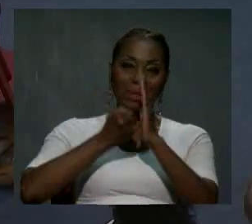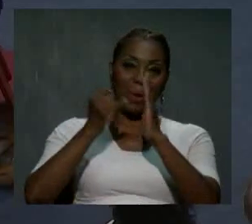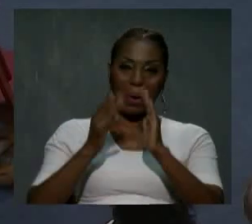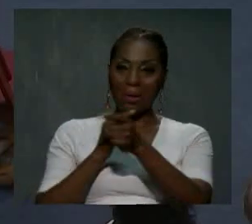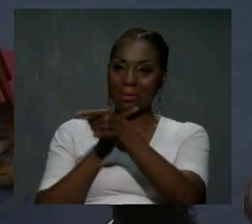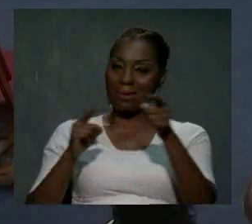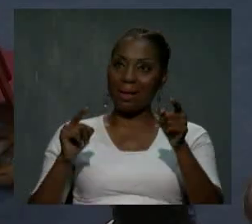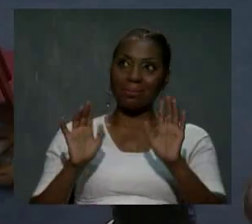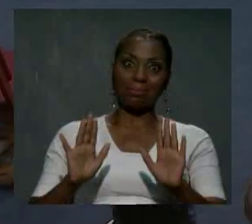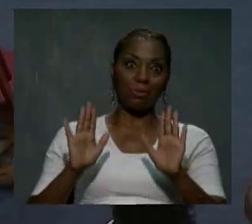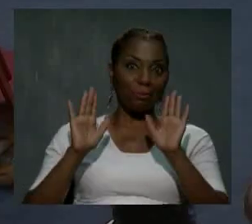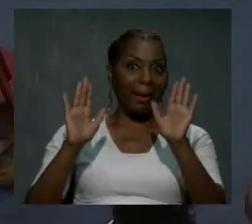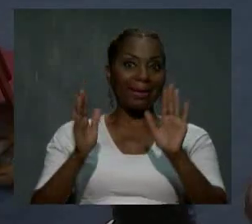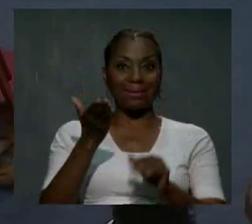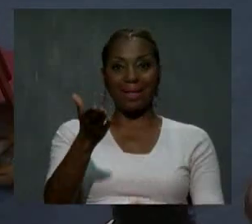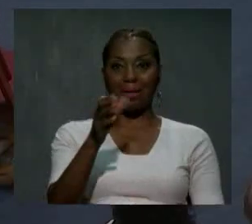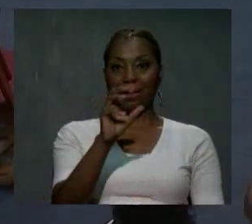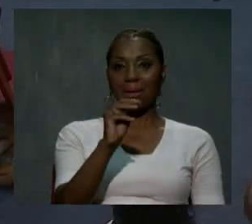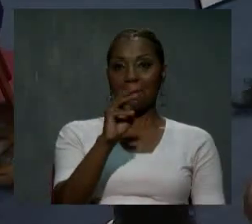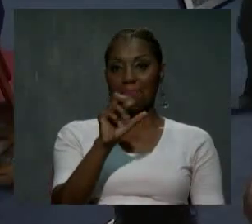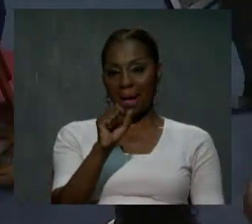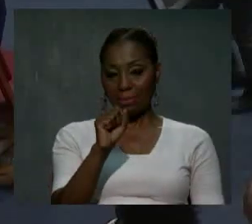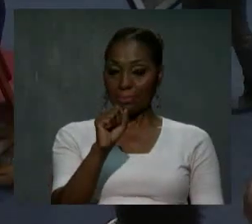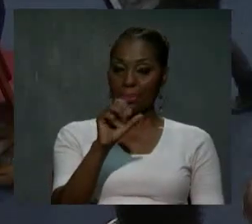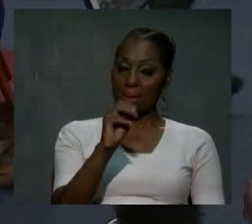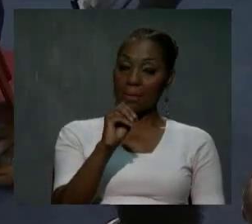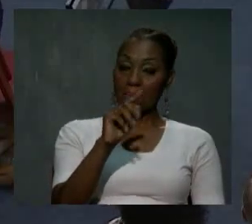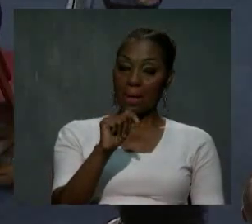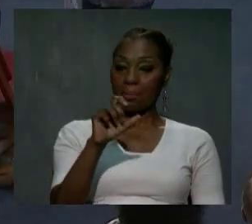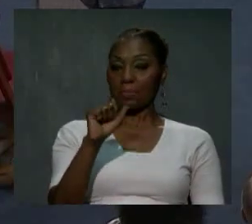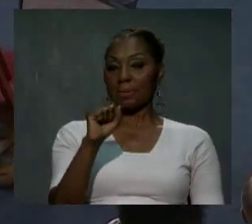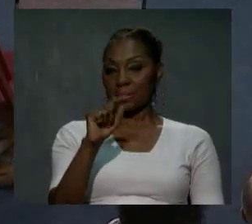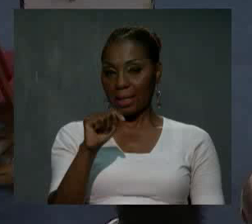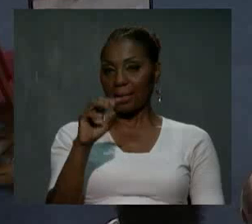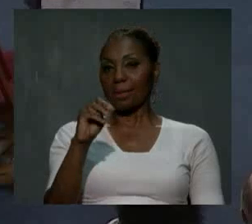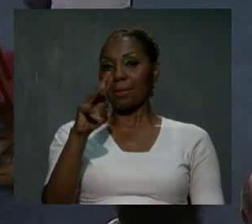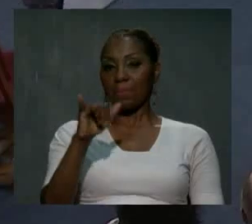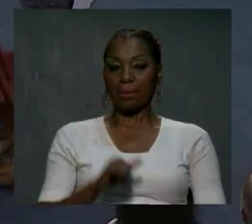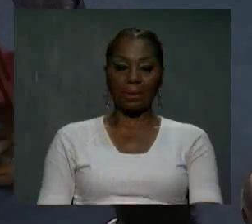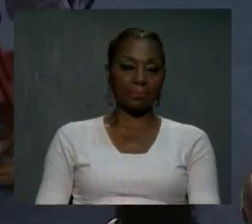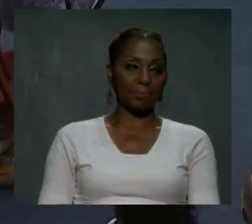all super great. Yeah. Thank you.